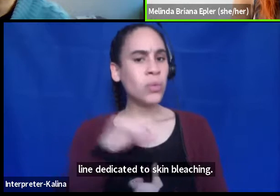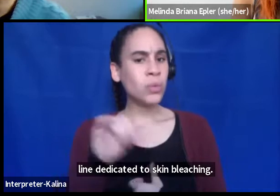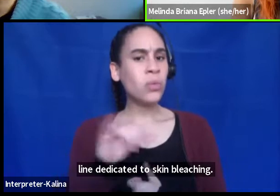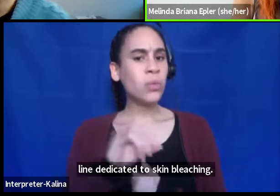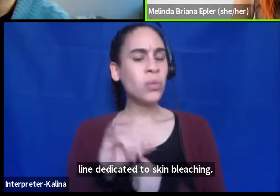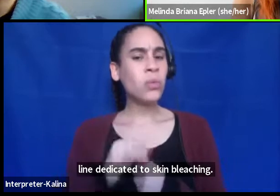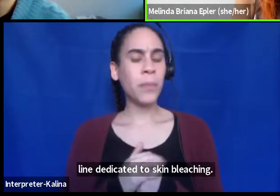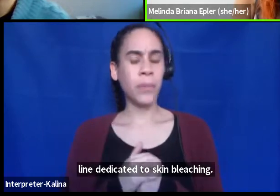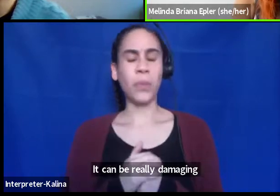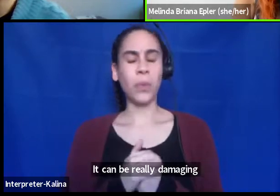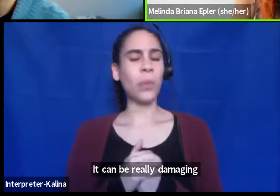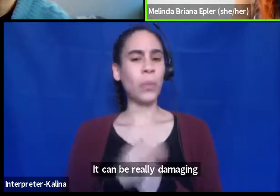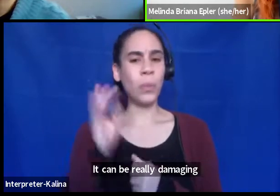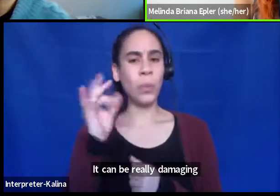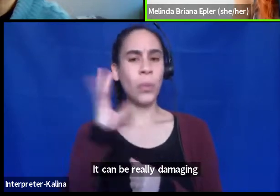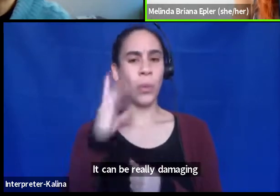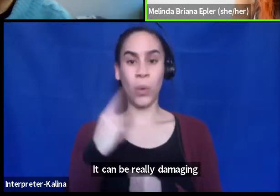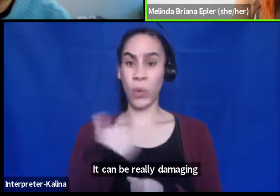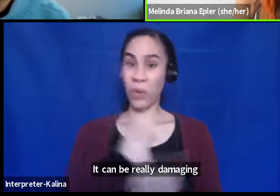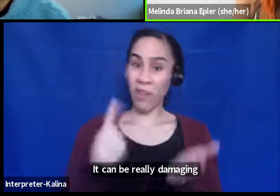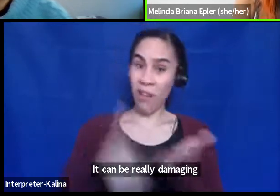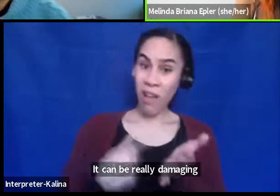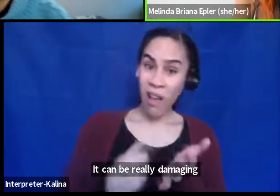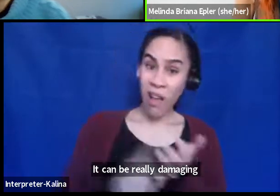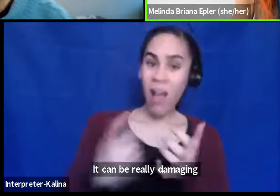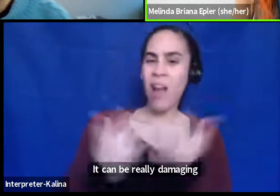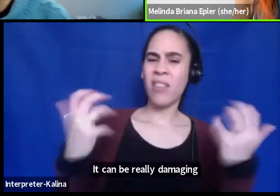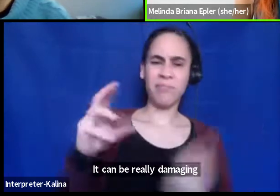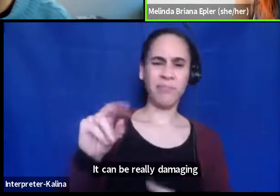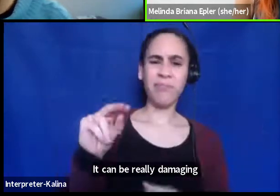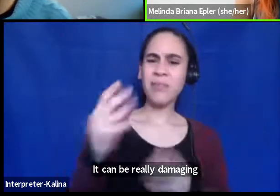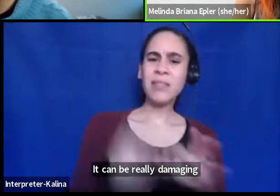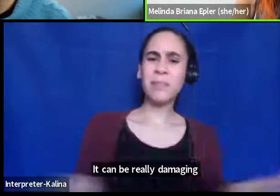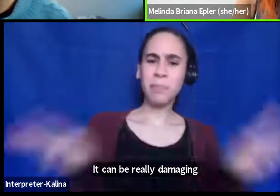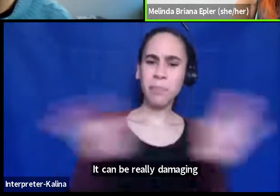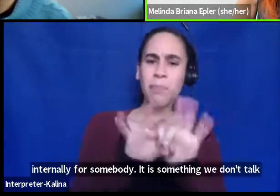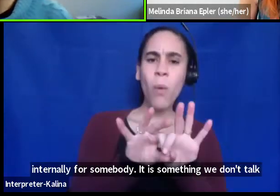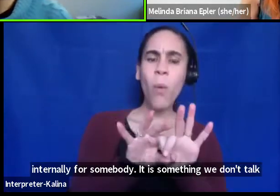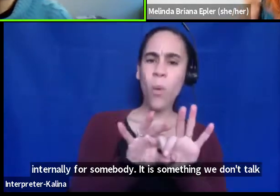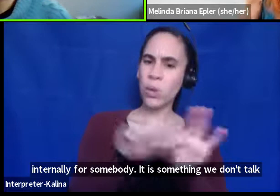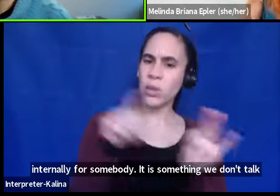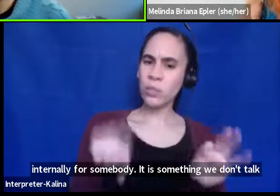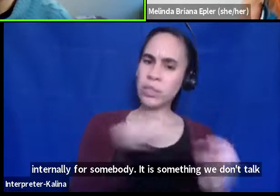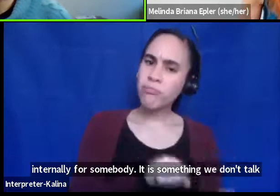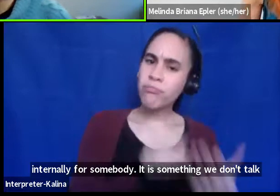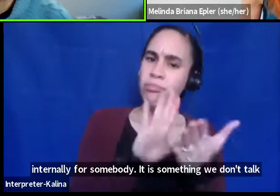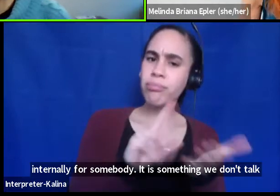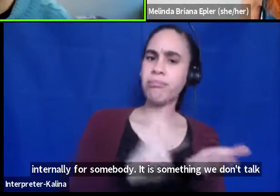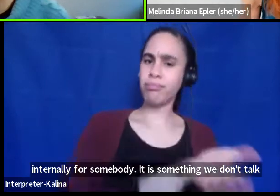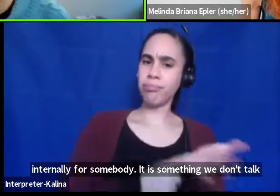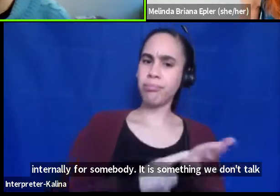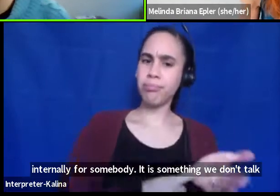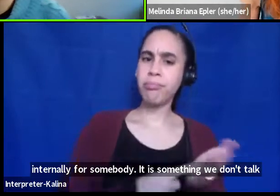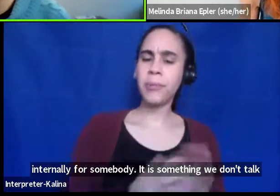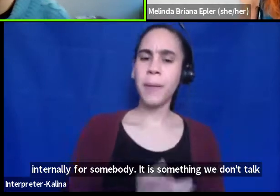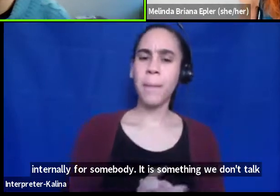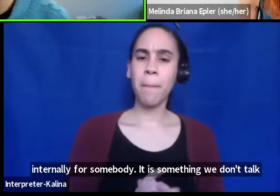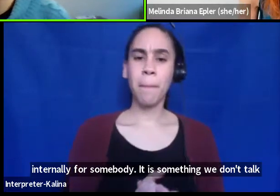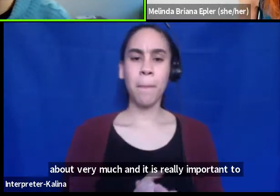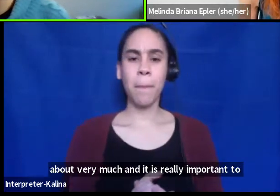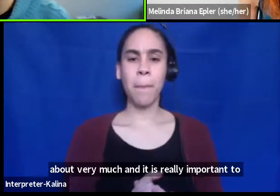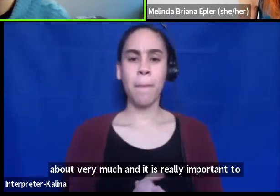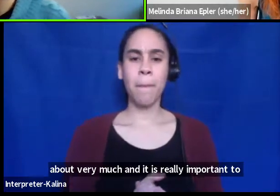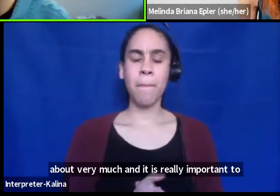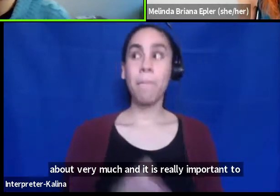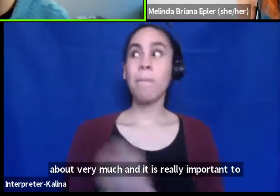It's something we don't talk about very much, and it's really important to address. It is really,